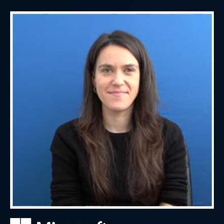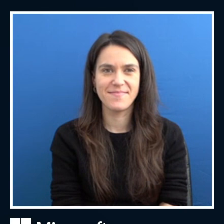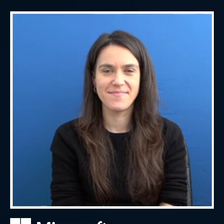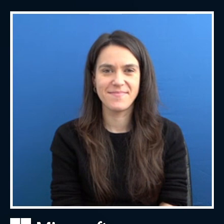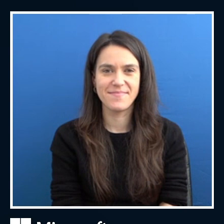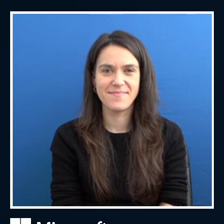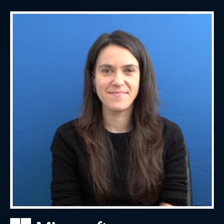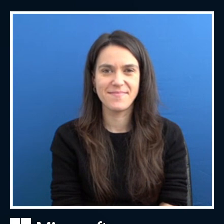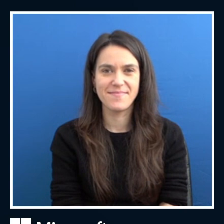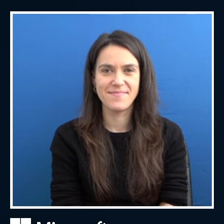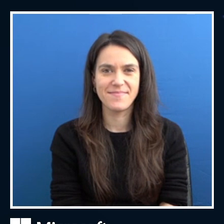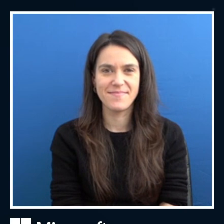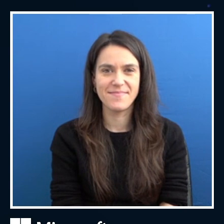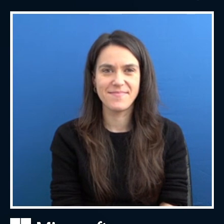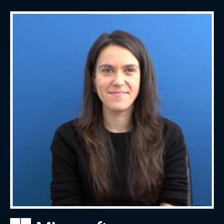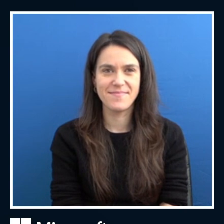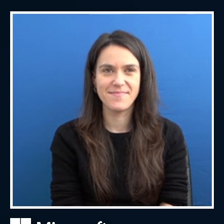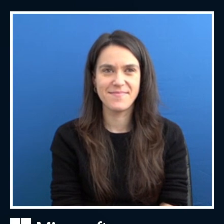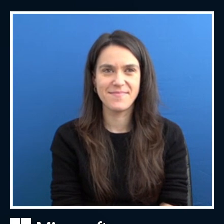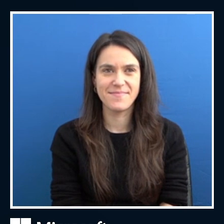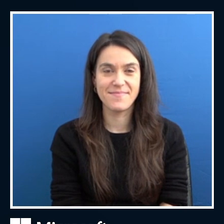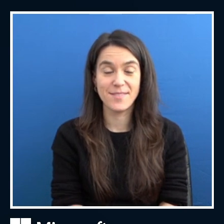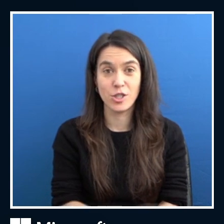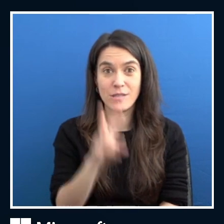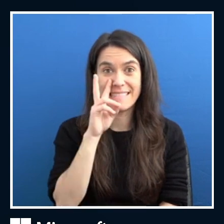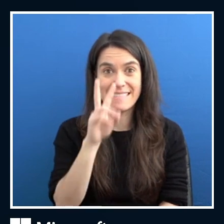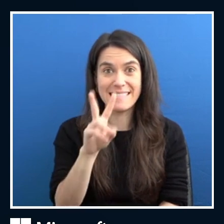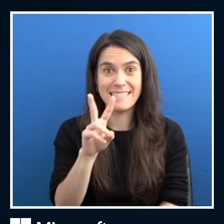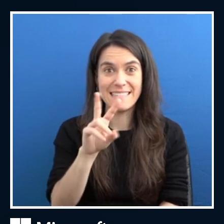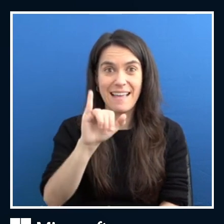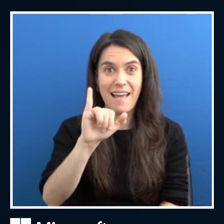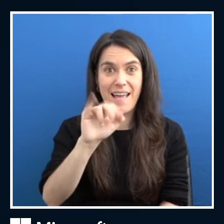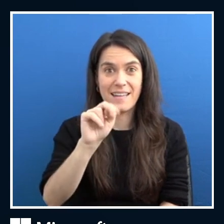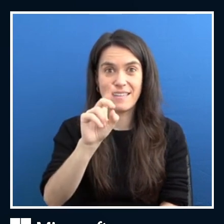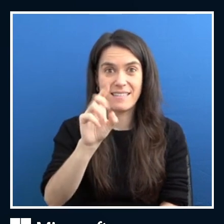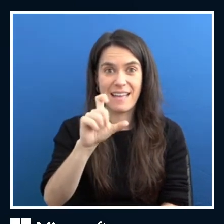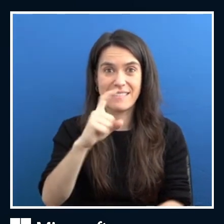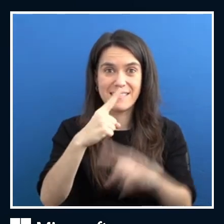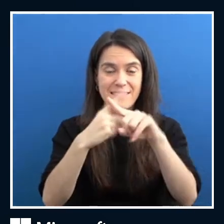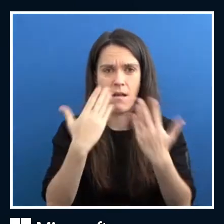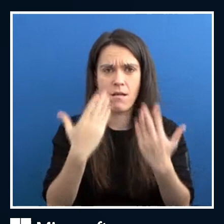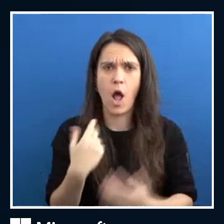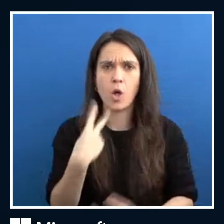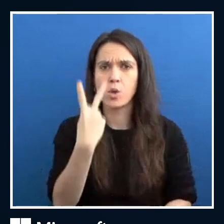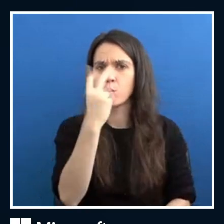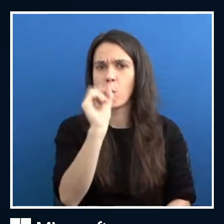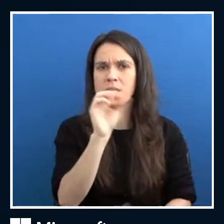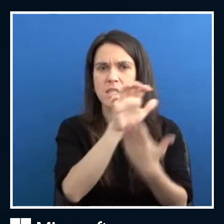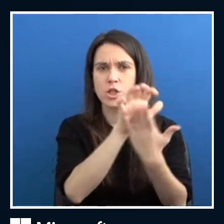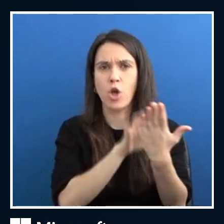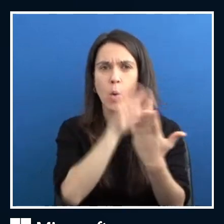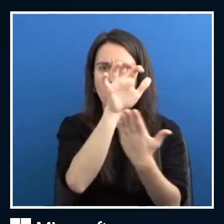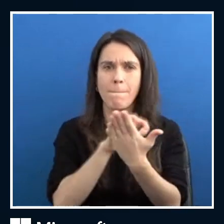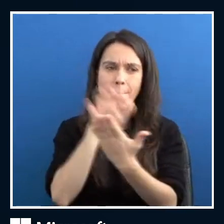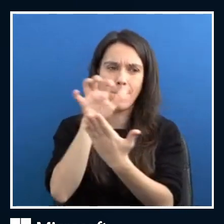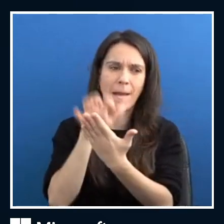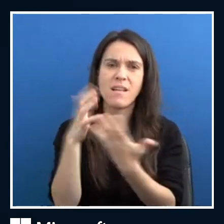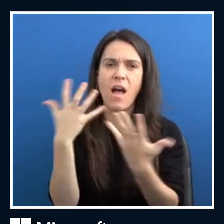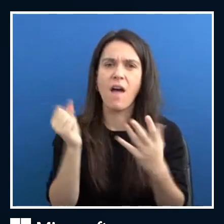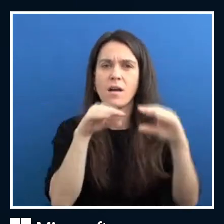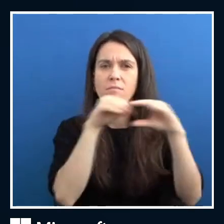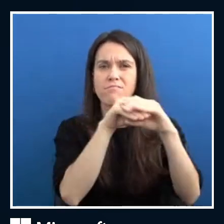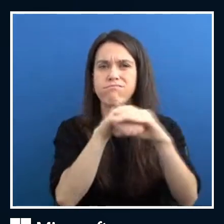If we look at our index, we see now we have 20 documents found and a total of storage of 4.81